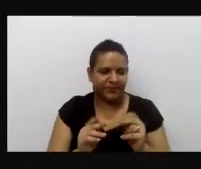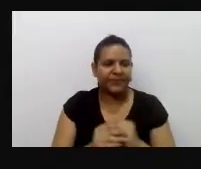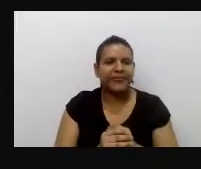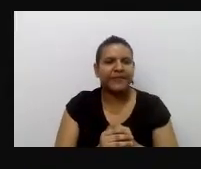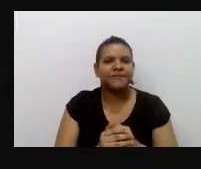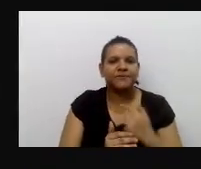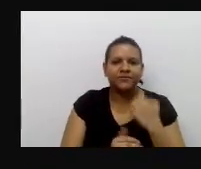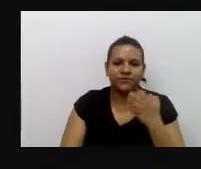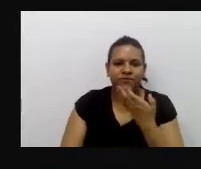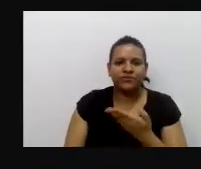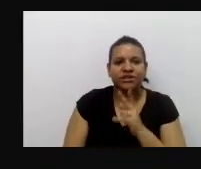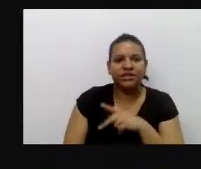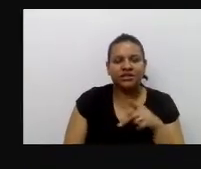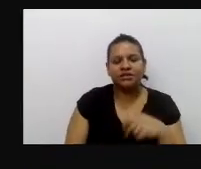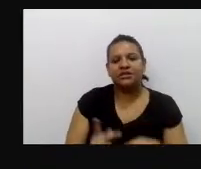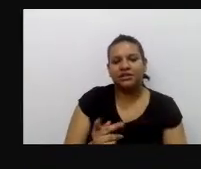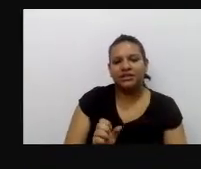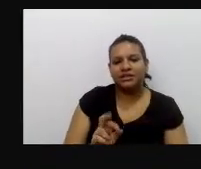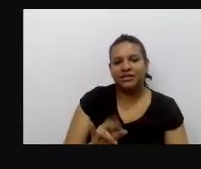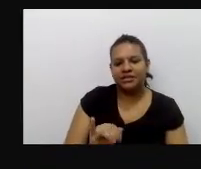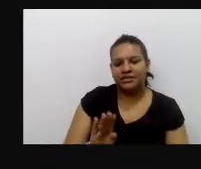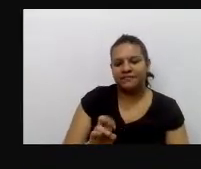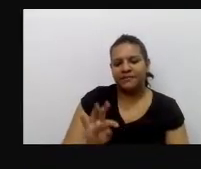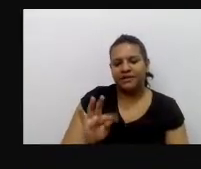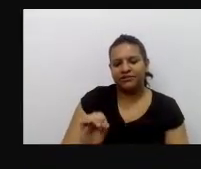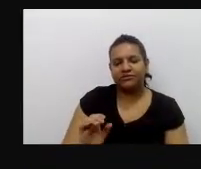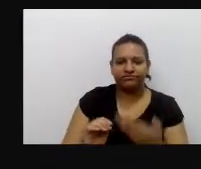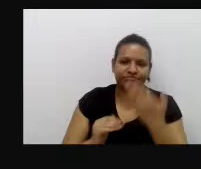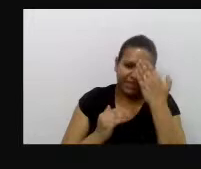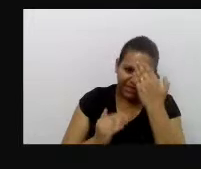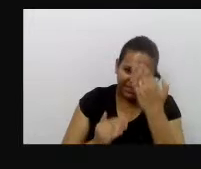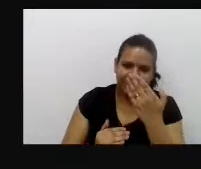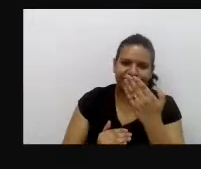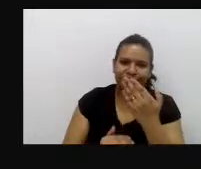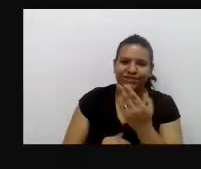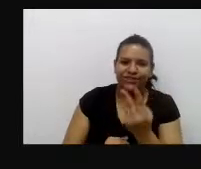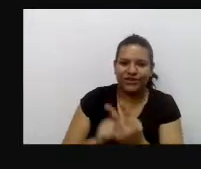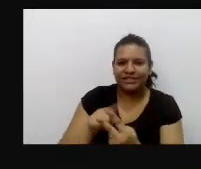so welcome you both. It is a pleasure to have you here, Heriberto.